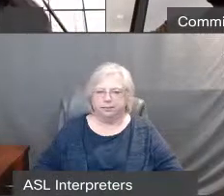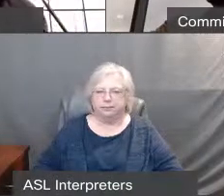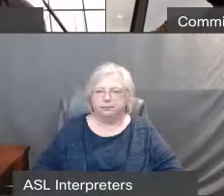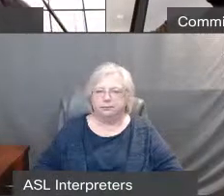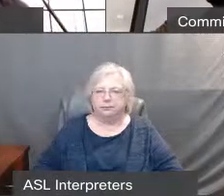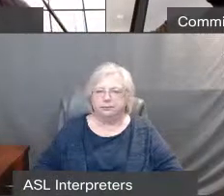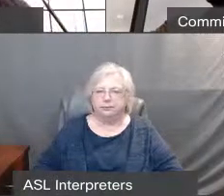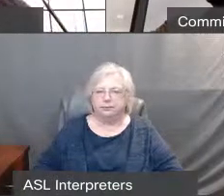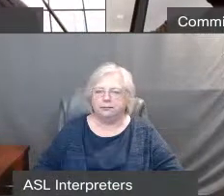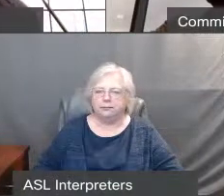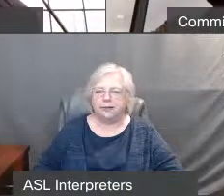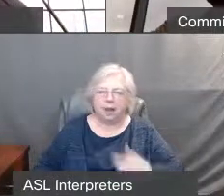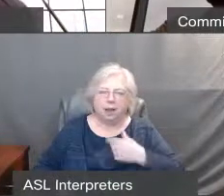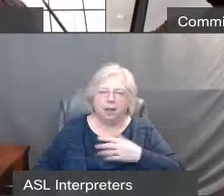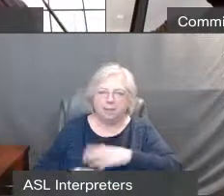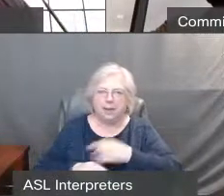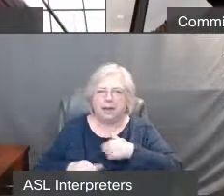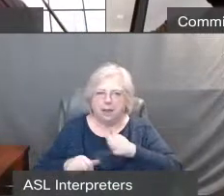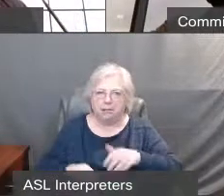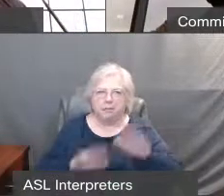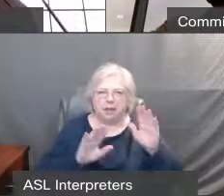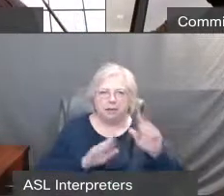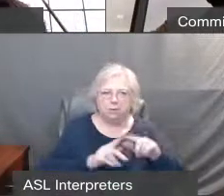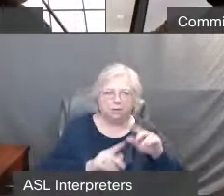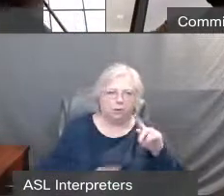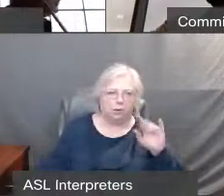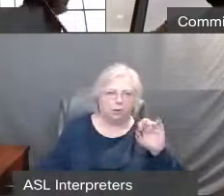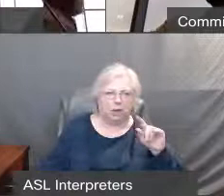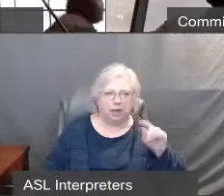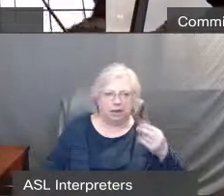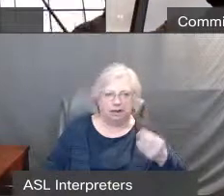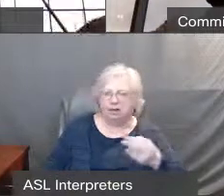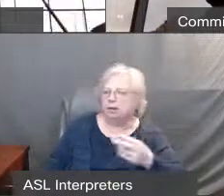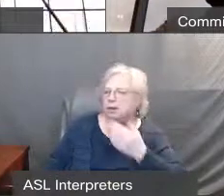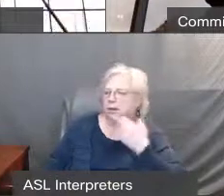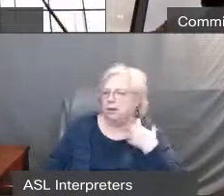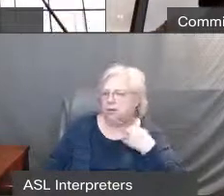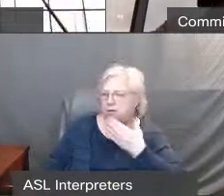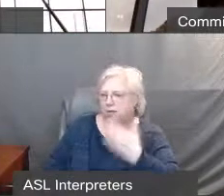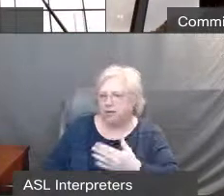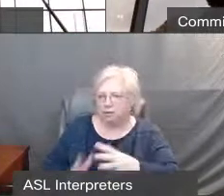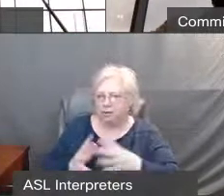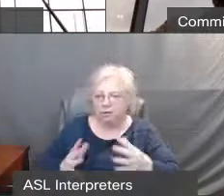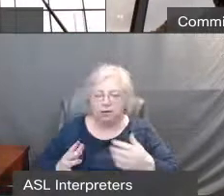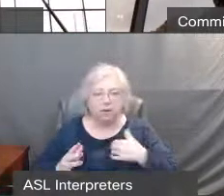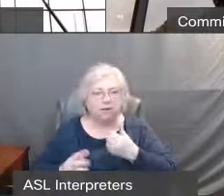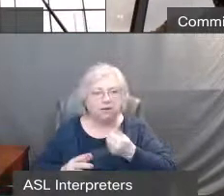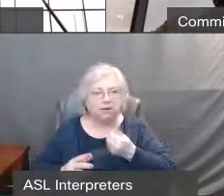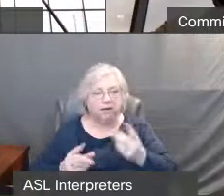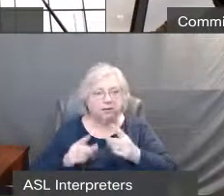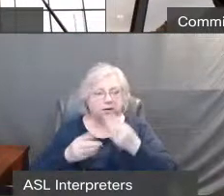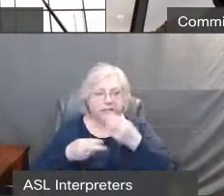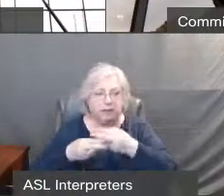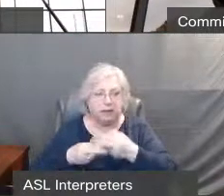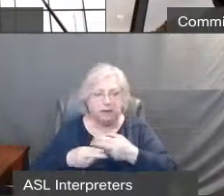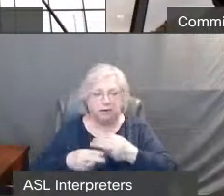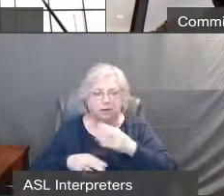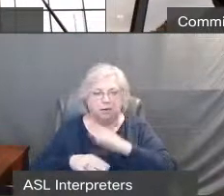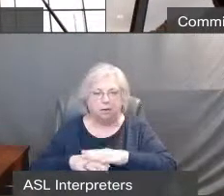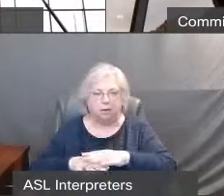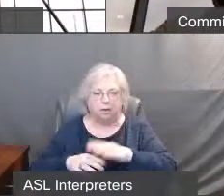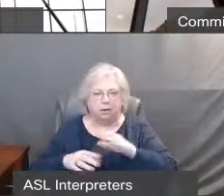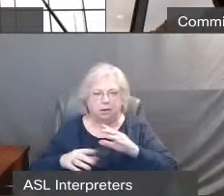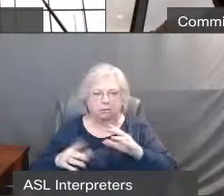Sorry, with the commission, I'll yield my time to Keith. Okay, thank you. Thank you very much. Okay, we've got several names on